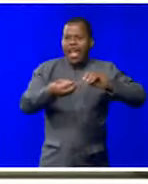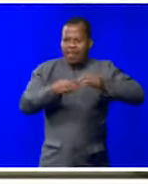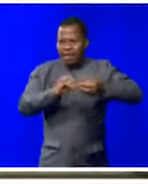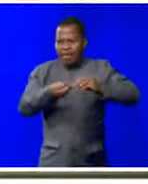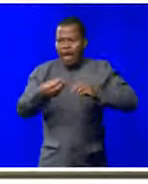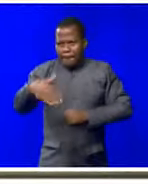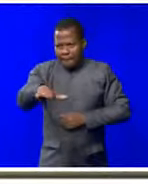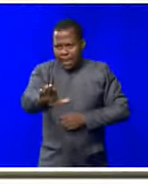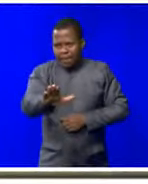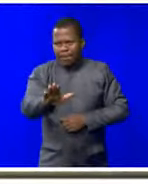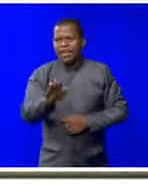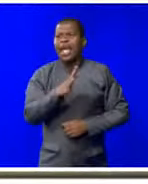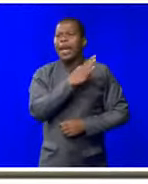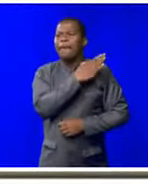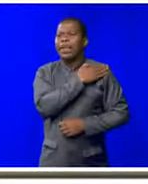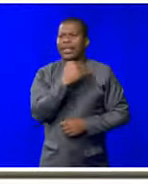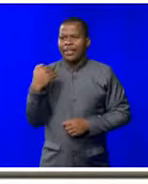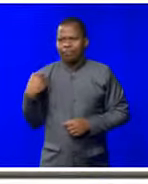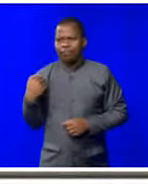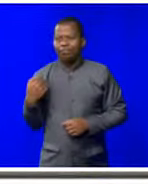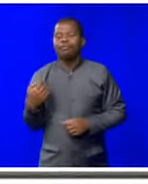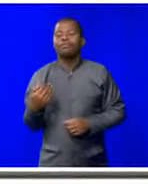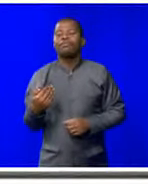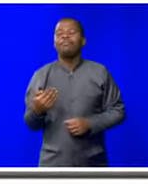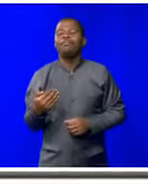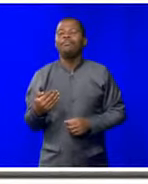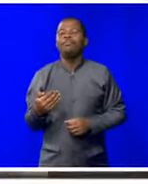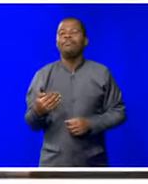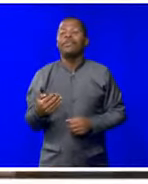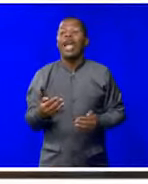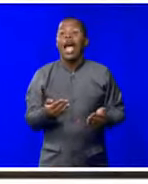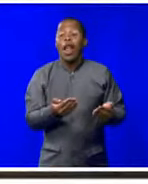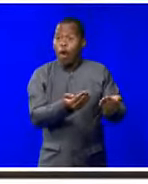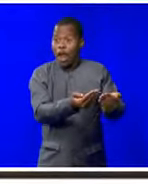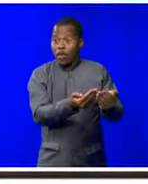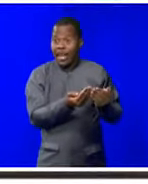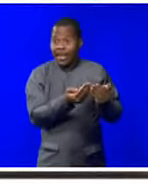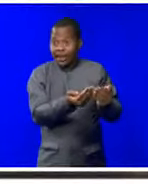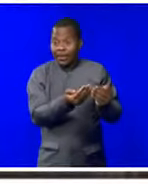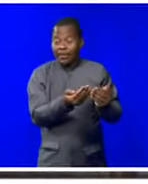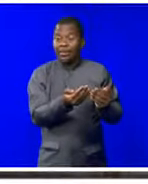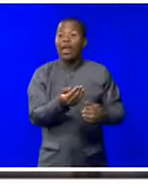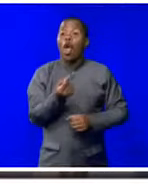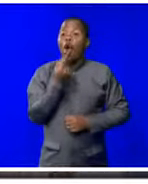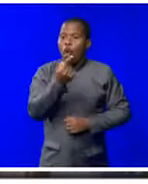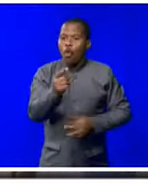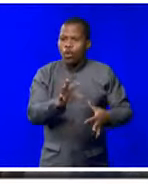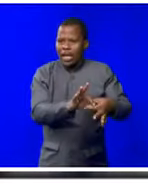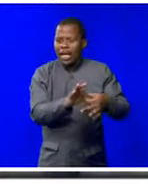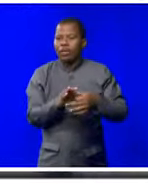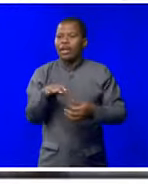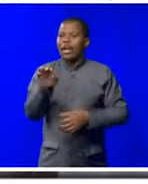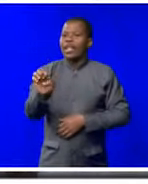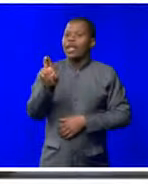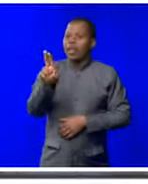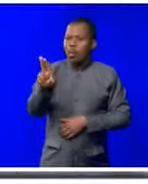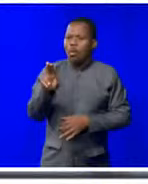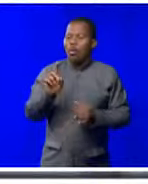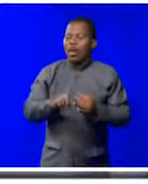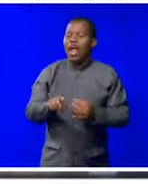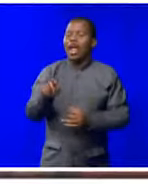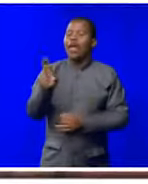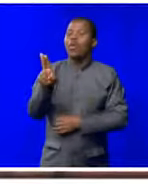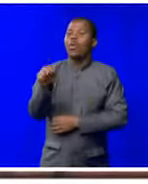well as the Minister of Education, renovated the damaged structures. The school's principal, Elliot Shongwe, applauds the joint partnership of